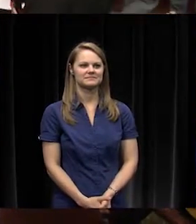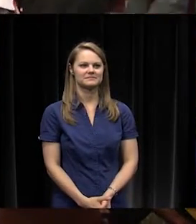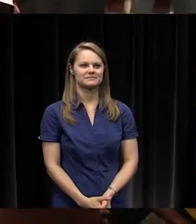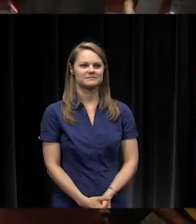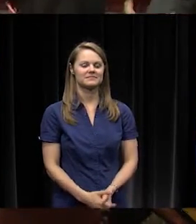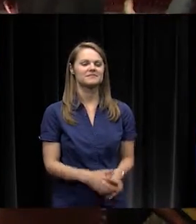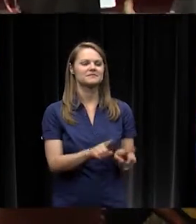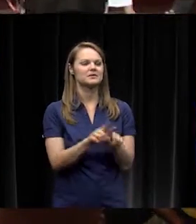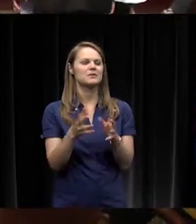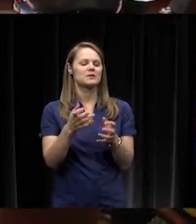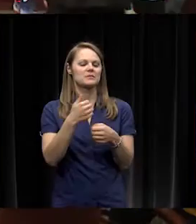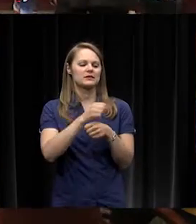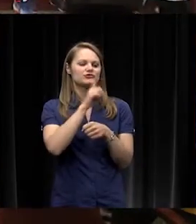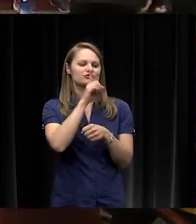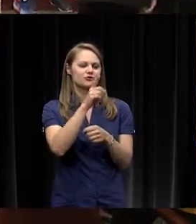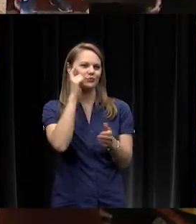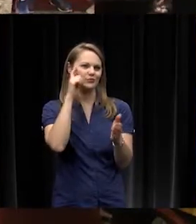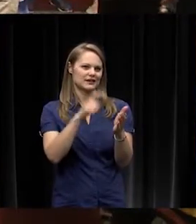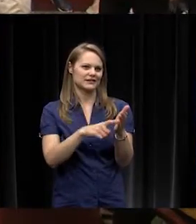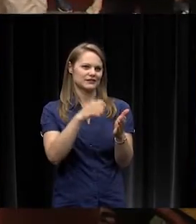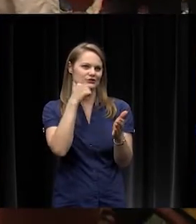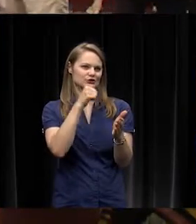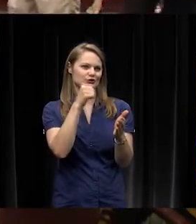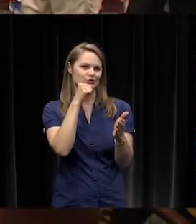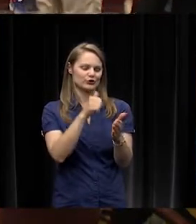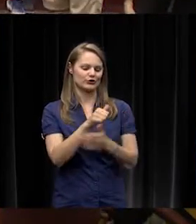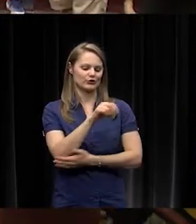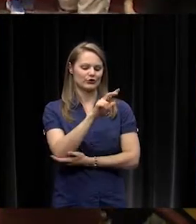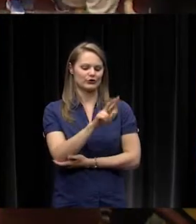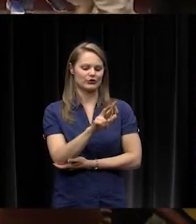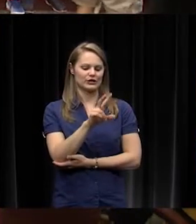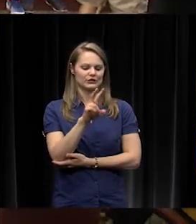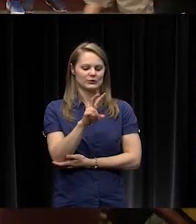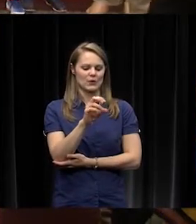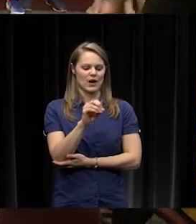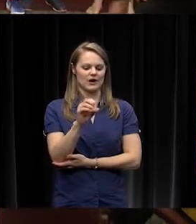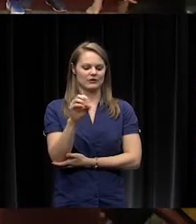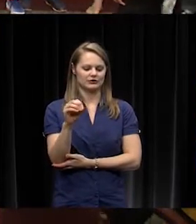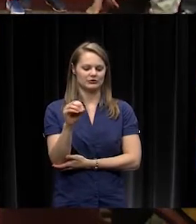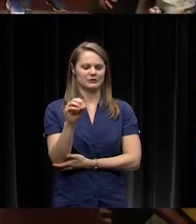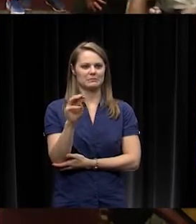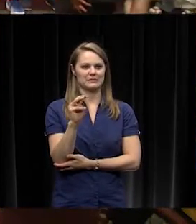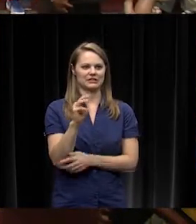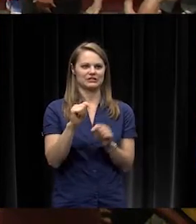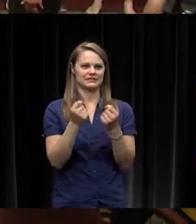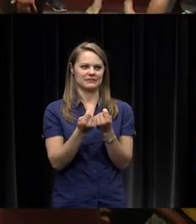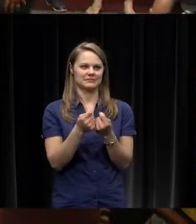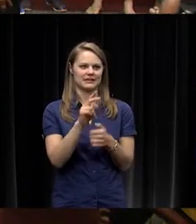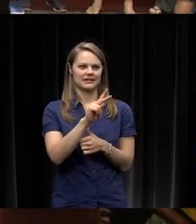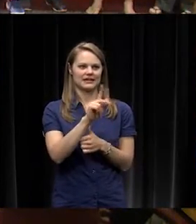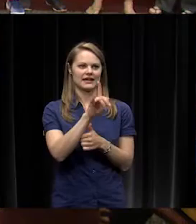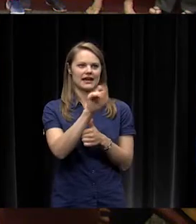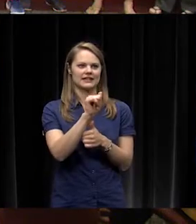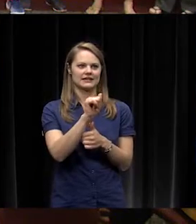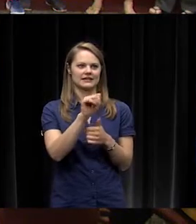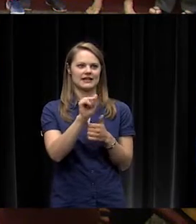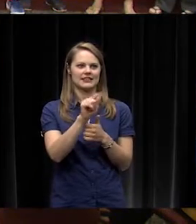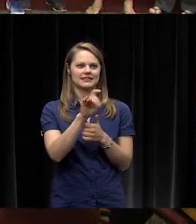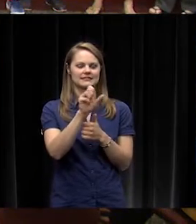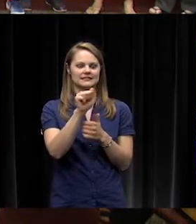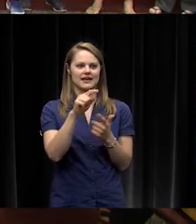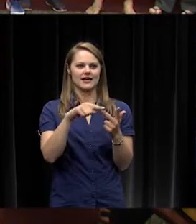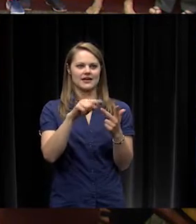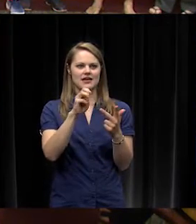I also want to make sure that we recognize the girls' 3,200 meter relay team. Raise your hand when I say your name. Kayla Davis, Ulyssa De La Torre,